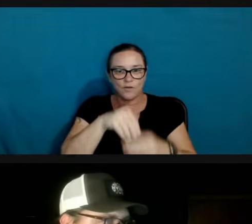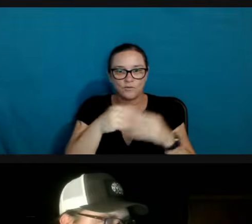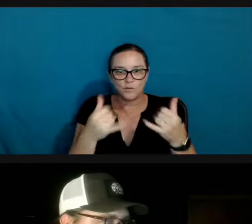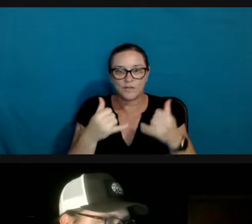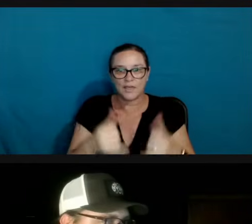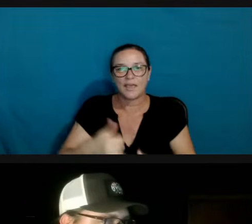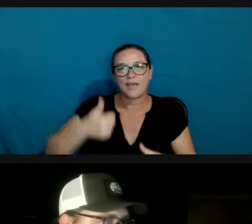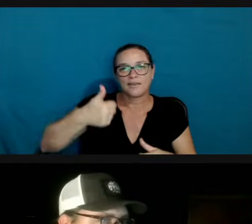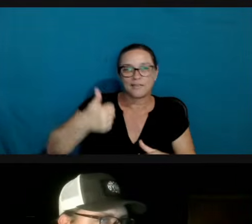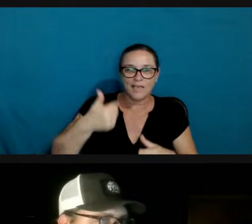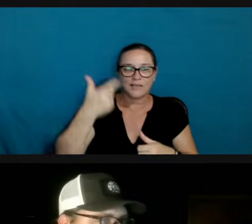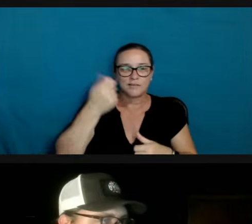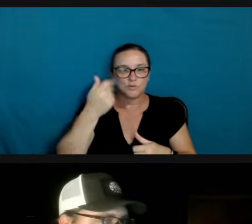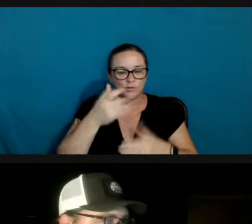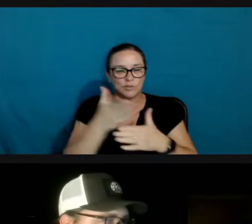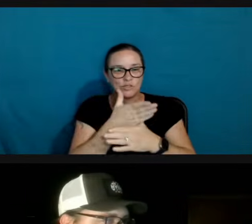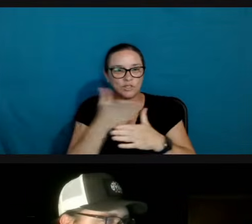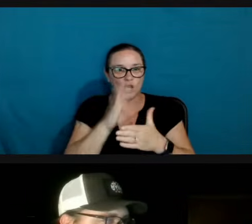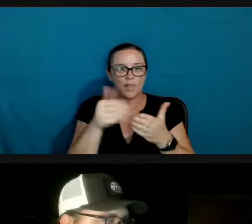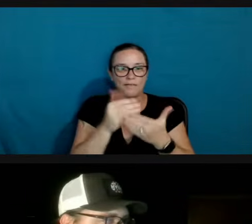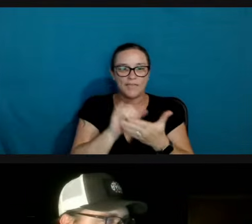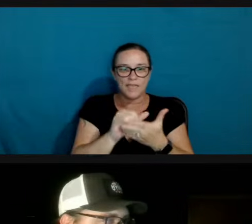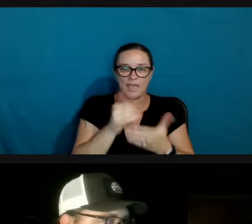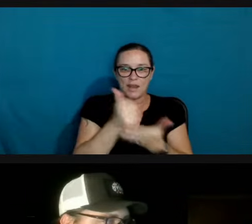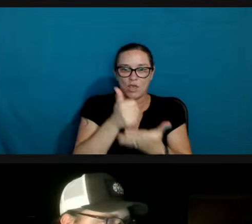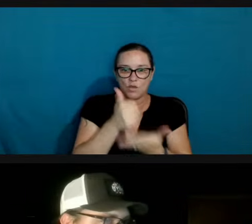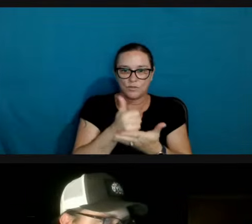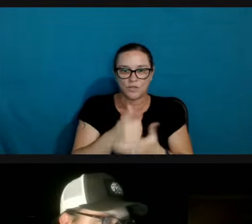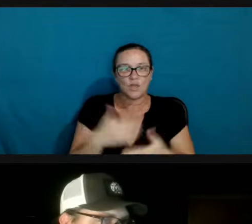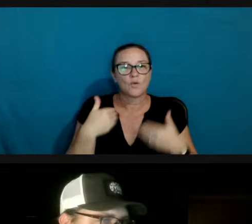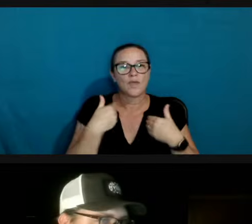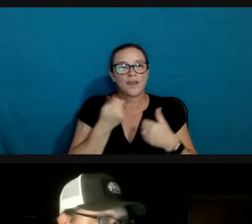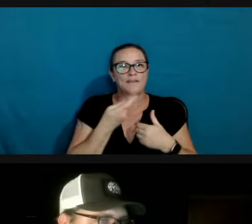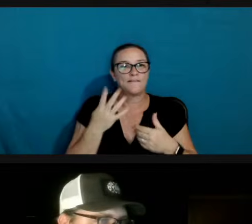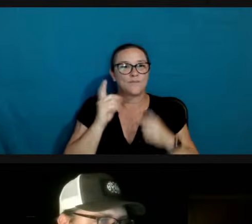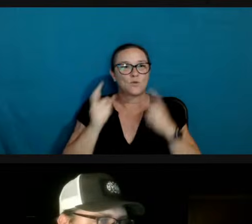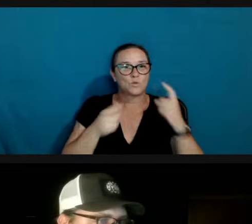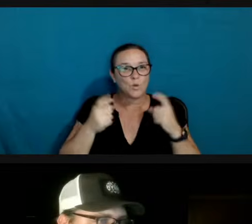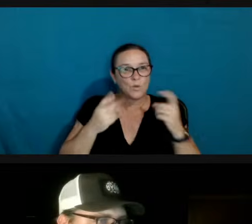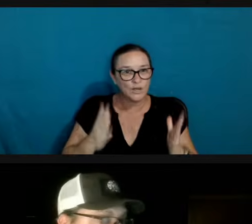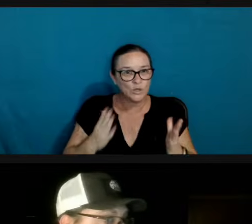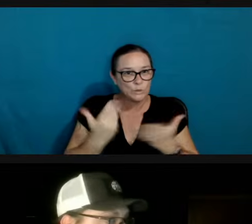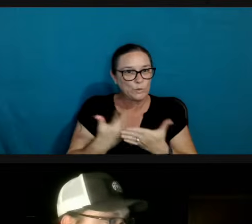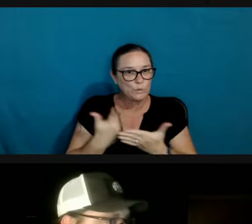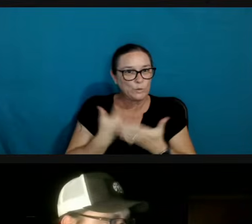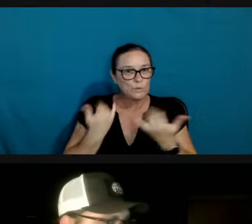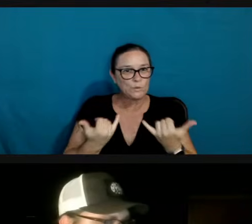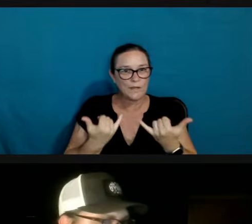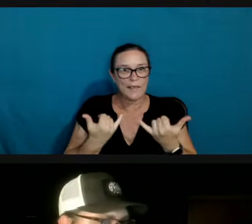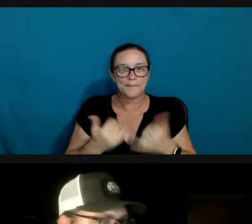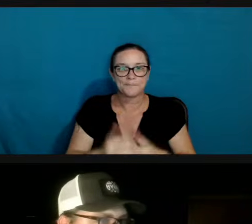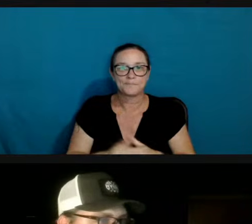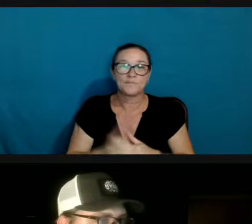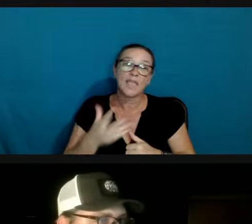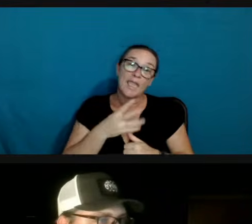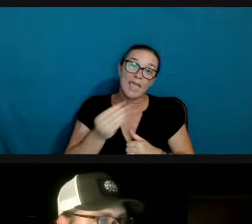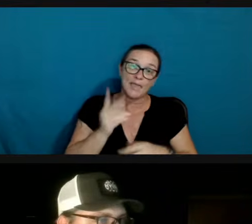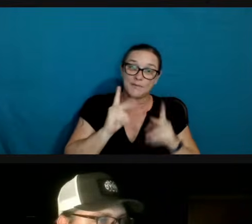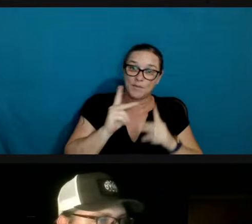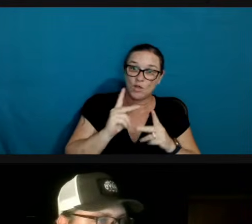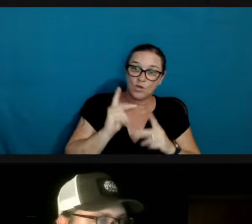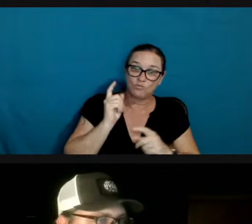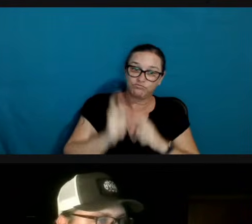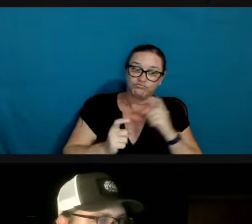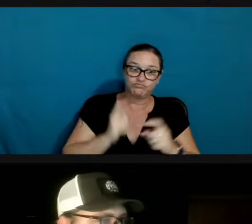the shares, all that stuff really does help. We did have some new donators come in today, or some continued donators, some